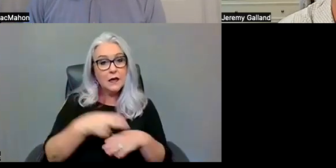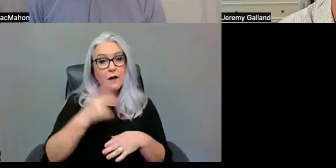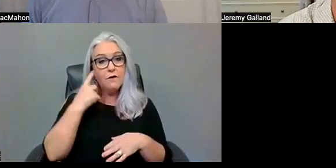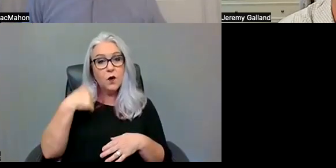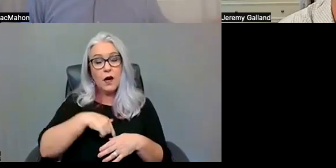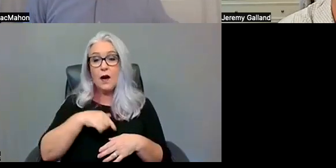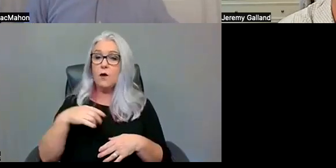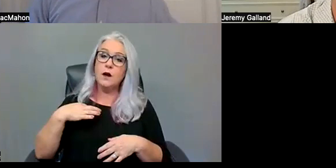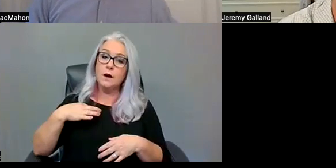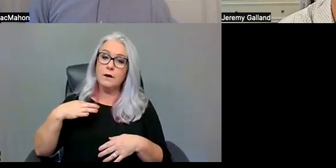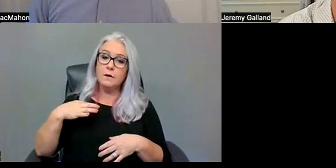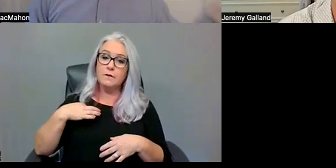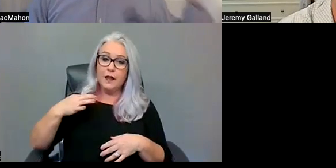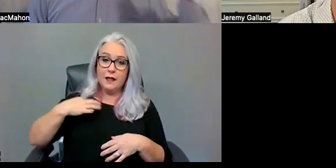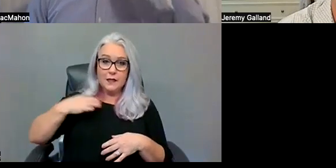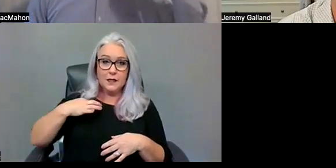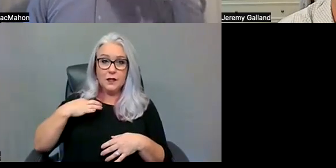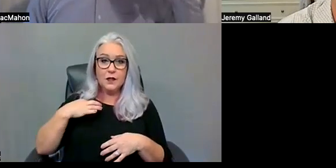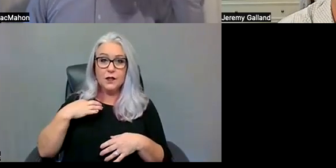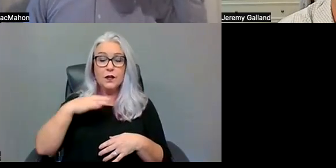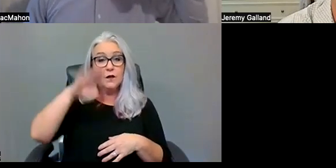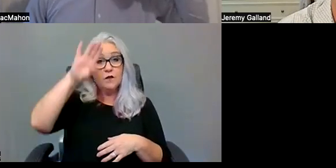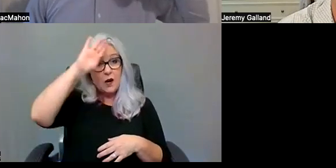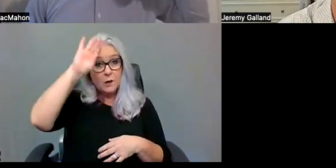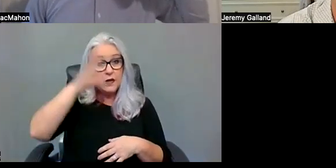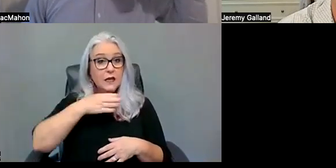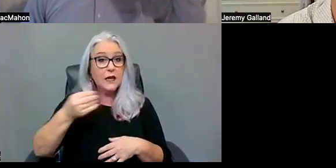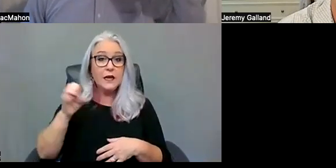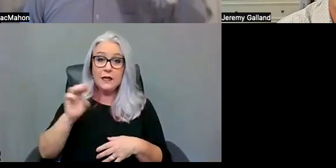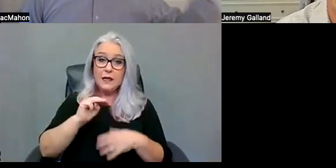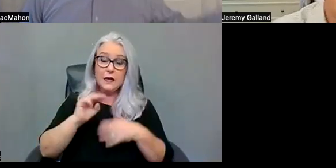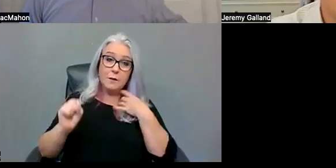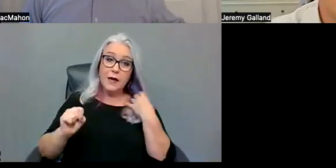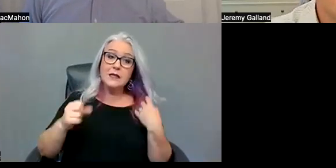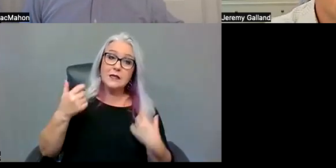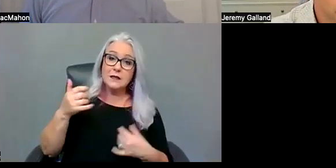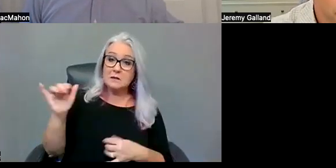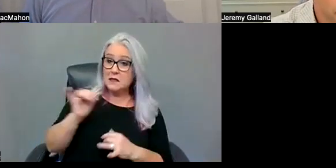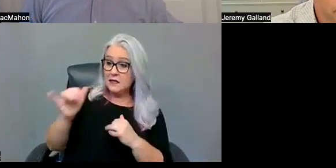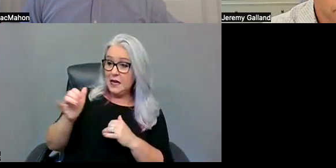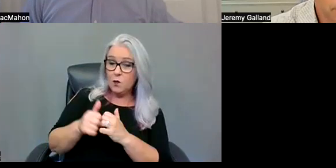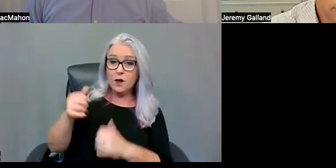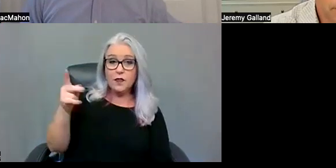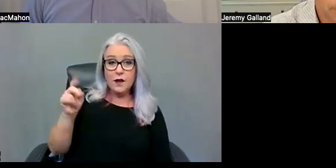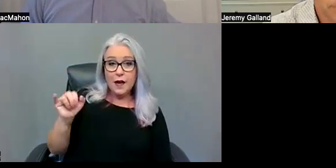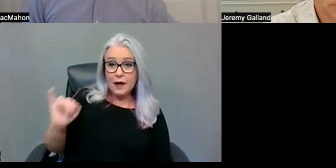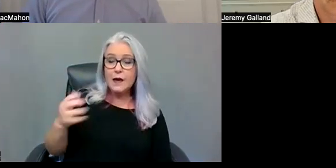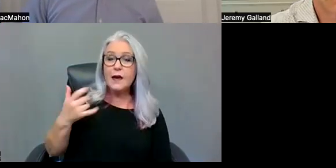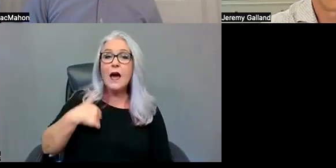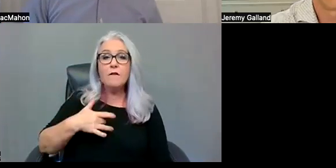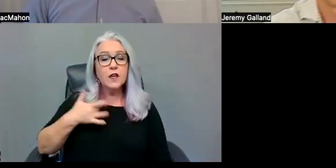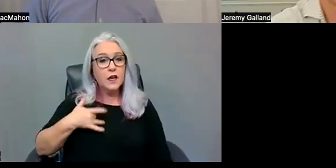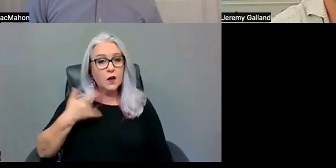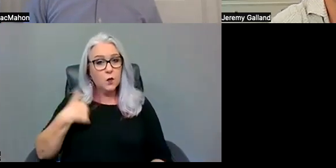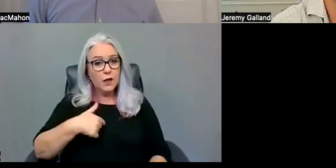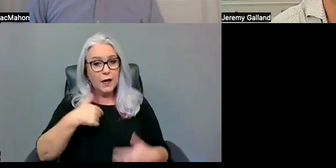firefighters and EMS workers. And like Kai, I think that we have a fiscal responsibility in